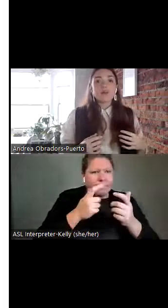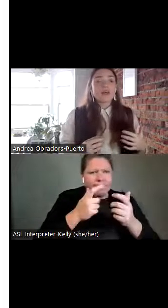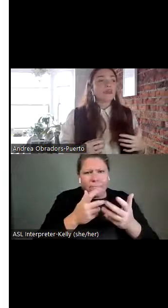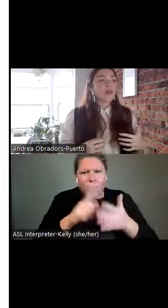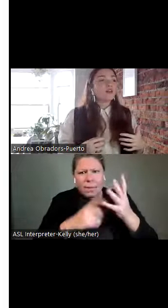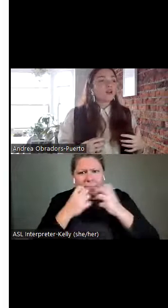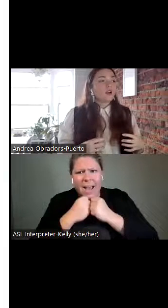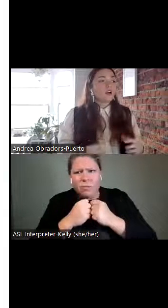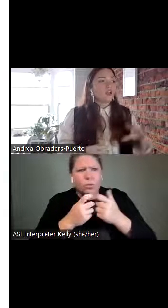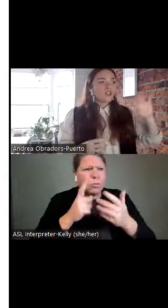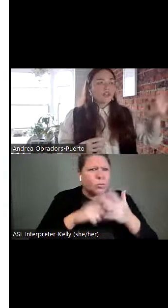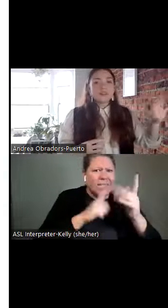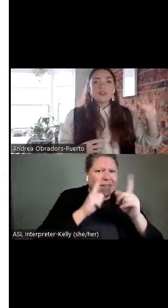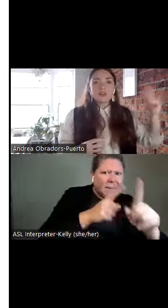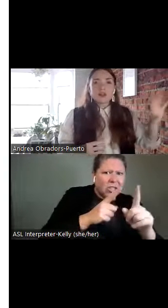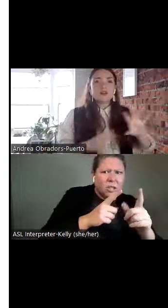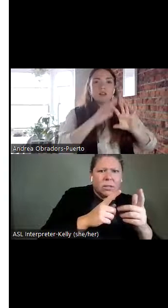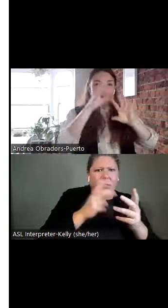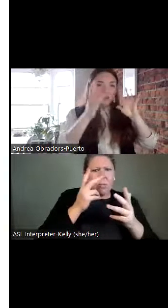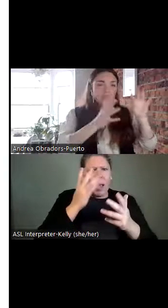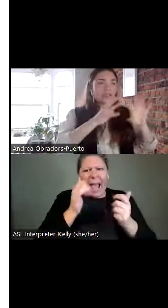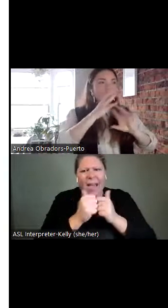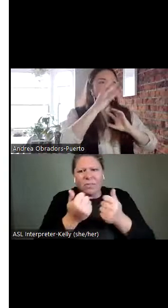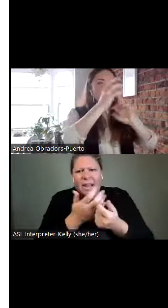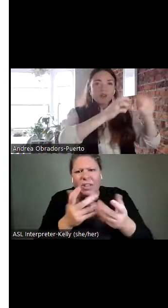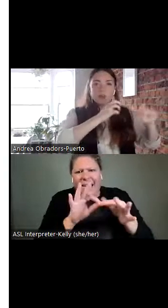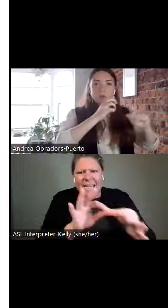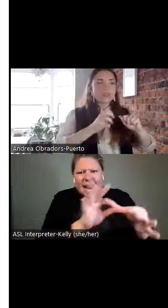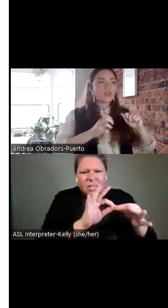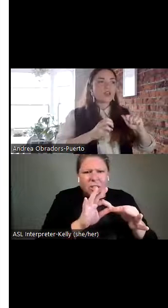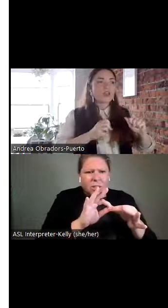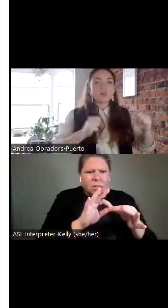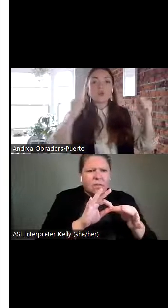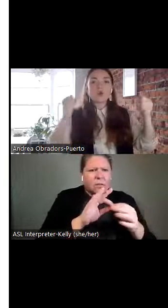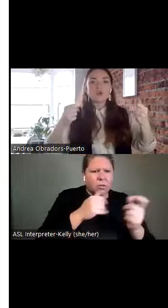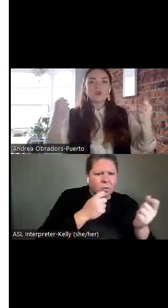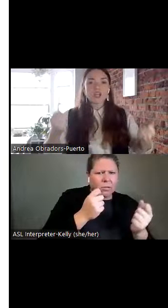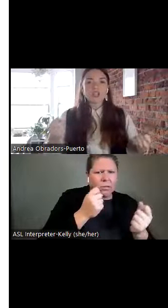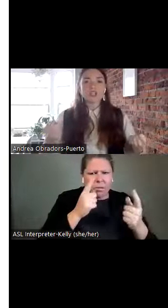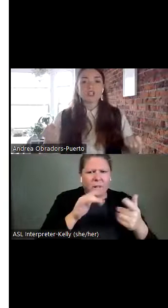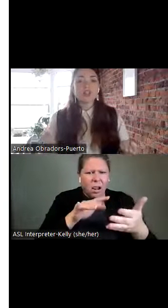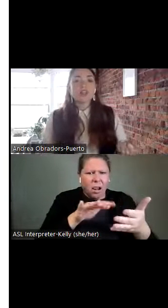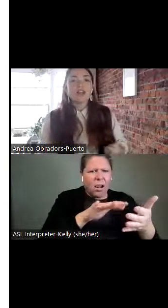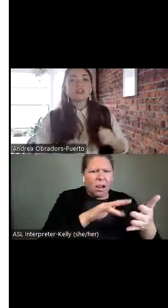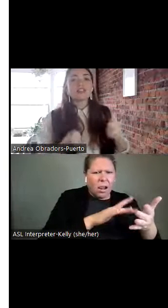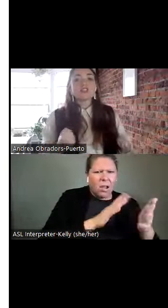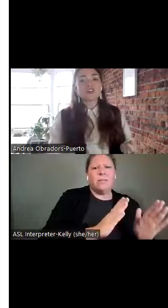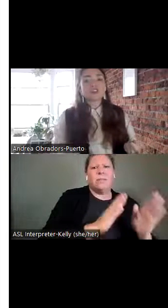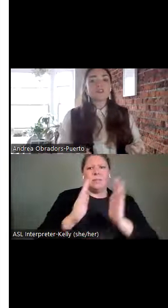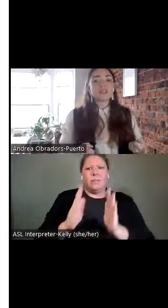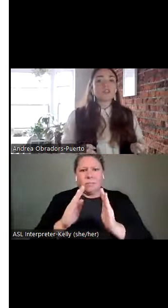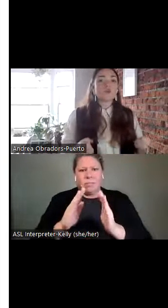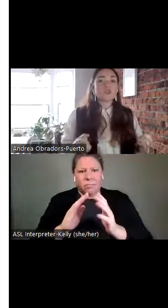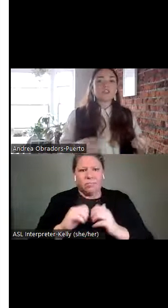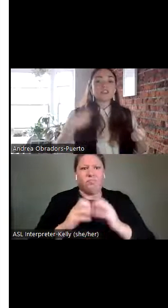them, and then understanding like these little pieces together, we go to creation. That is the